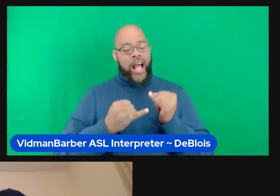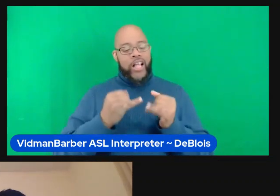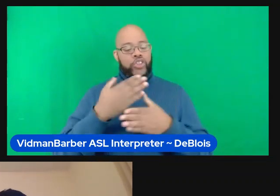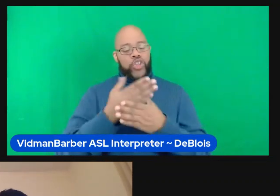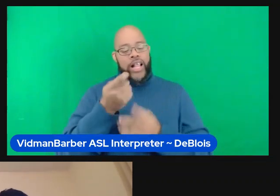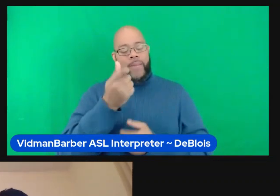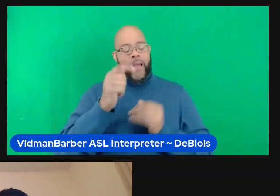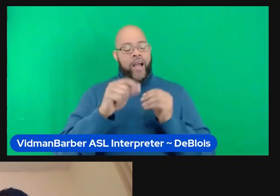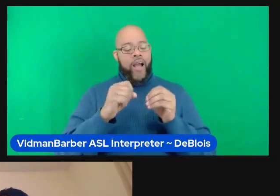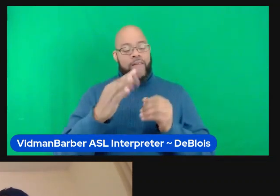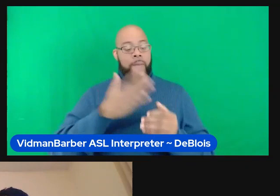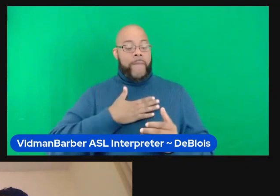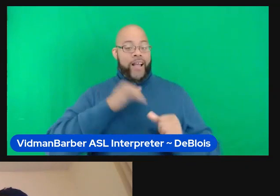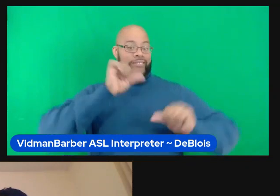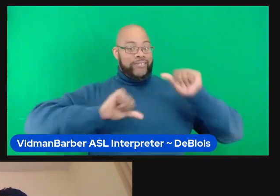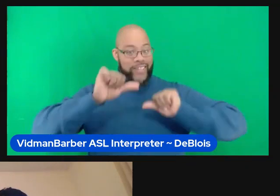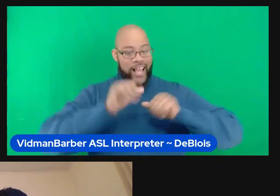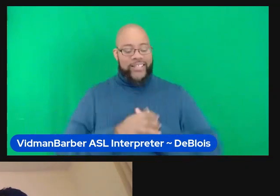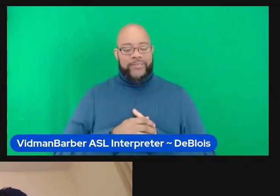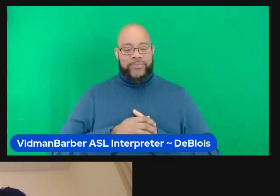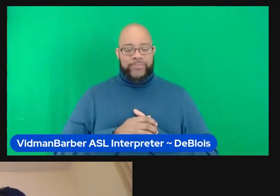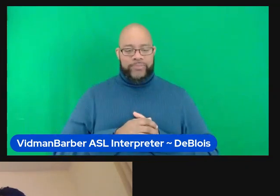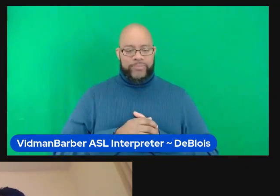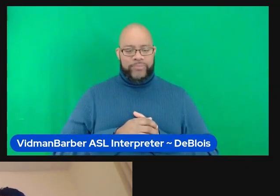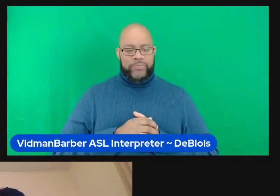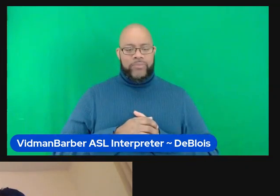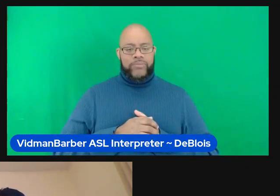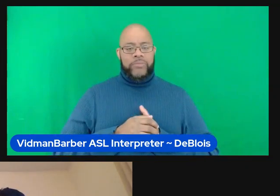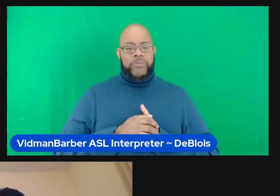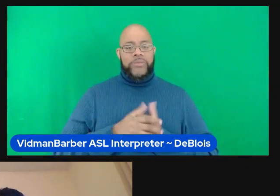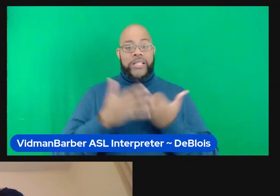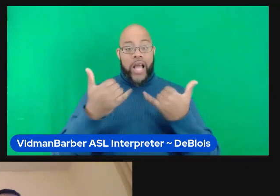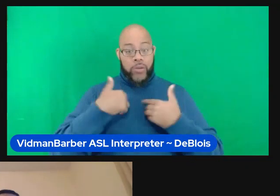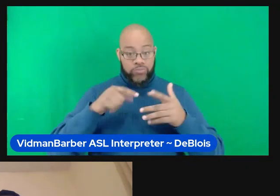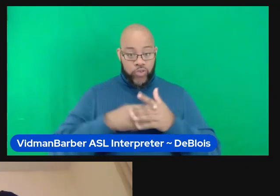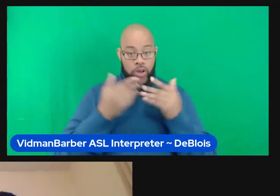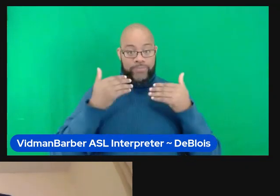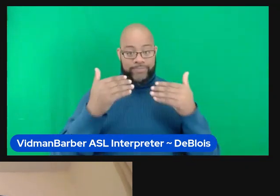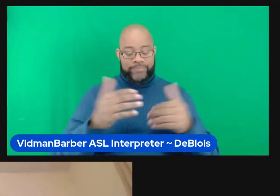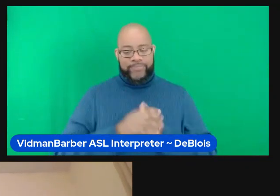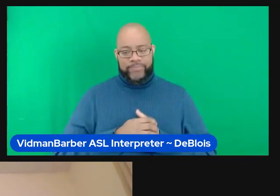of my science. So without further ado, I'm going to start.